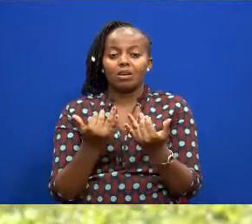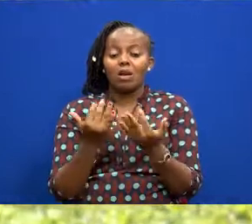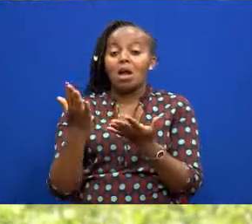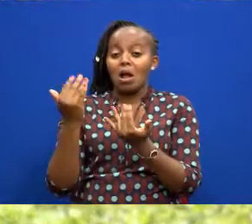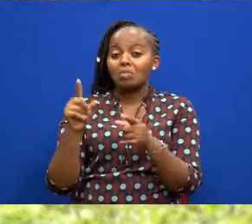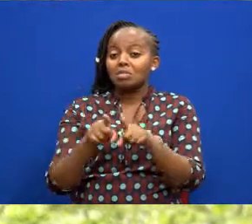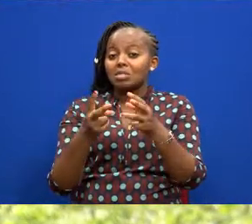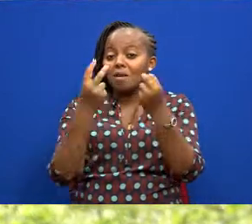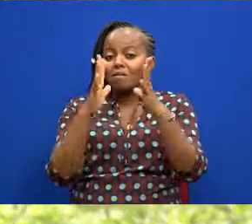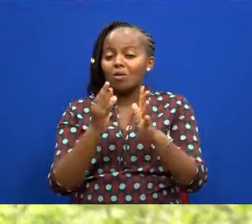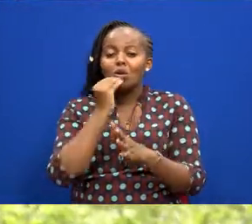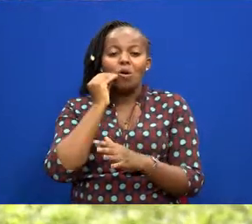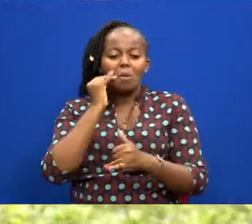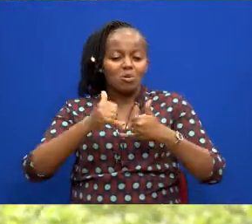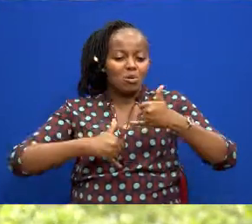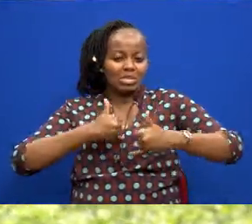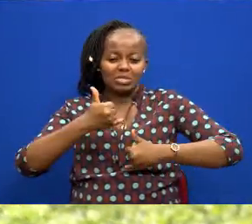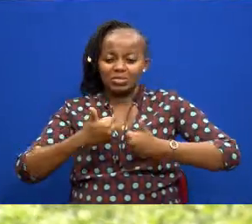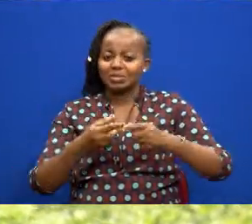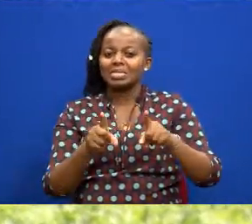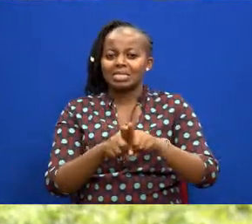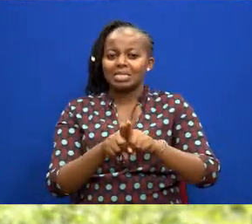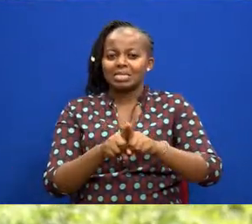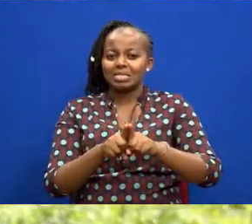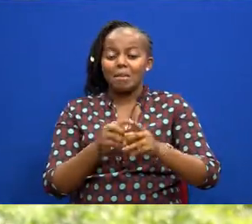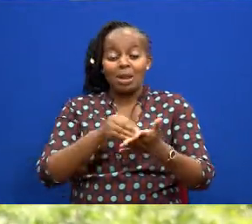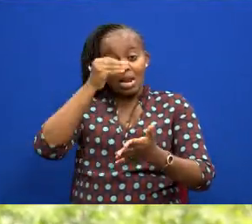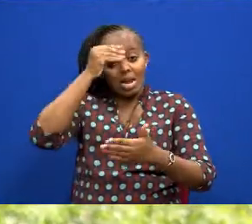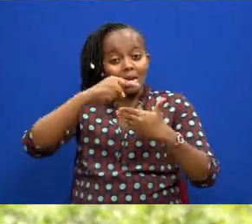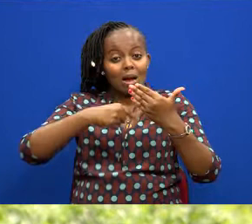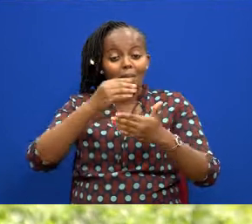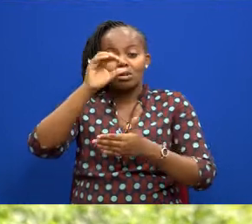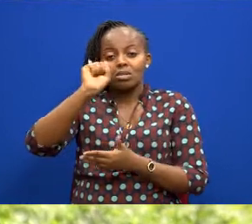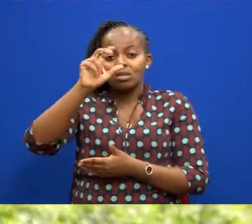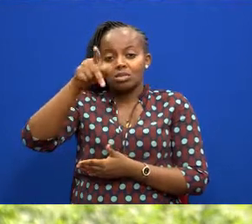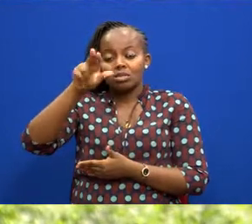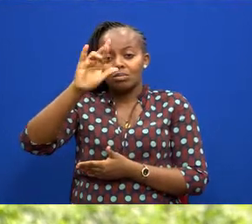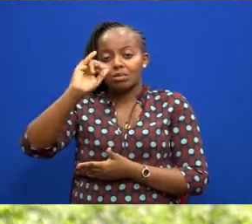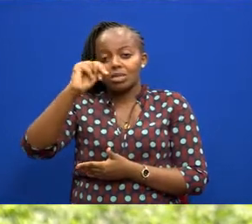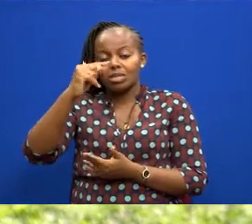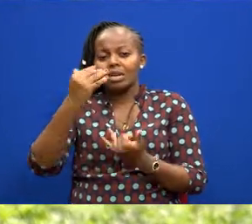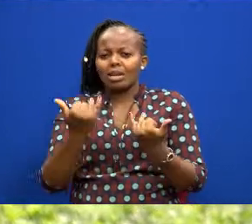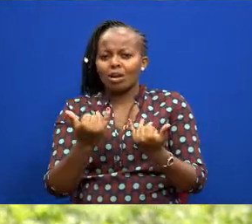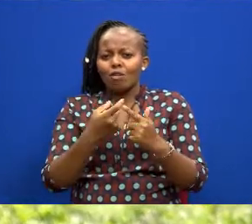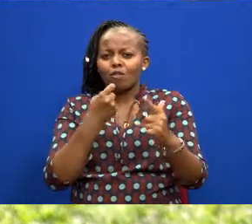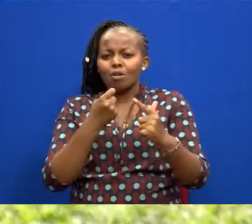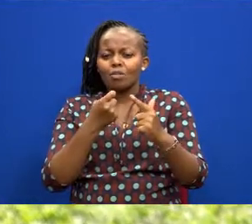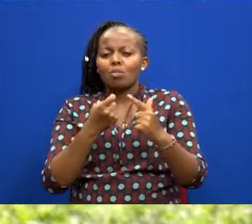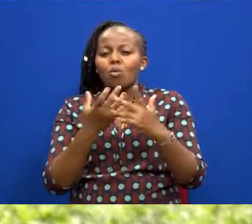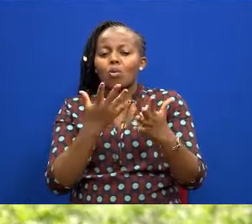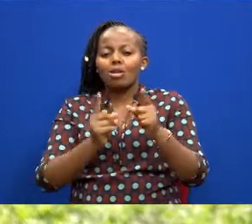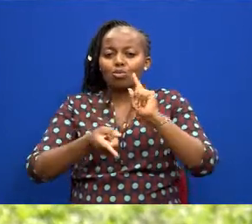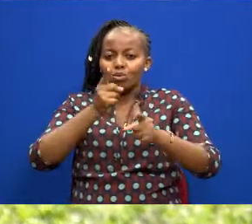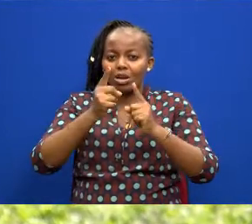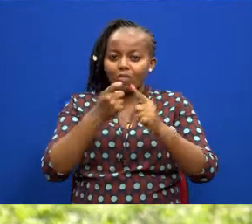Here's my hope you, our viewers at home, you are enjoying and having fun doing this sprint exercise. From the acceleration phase of the